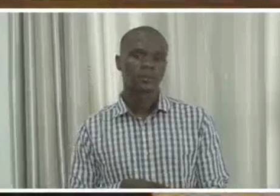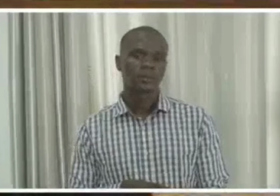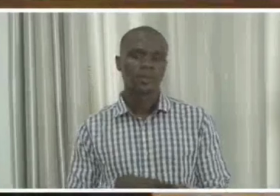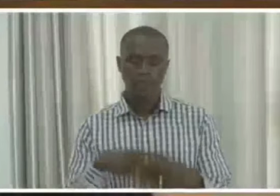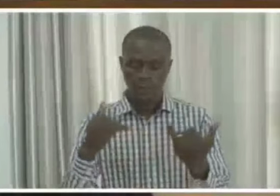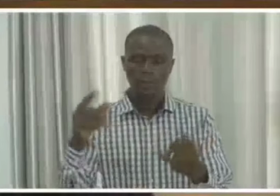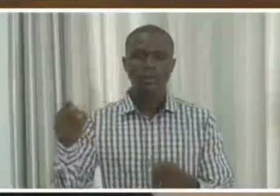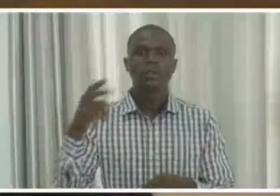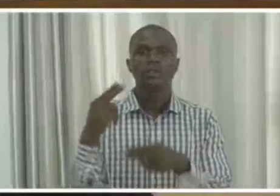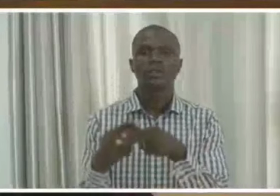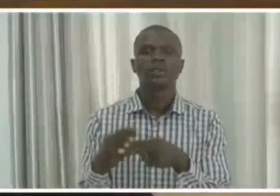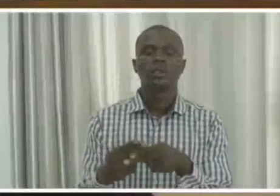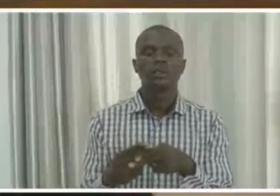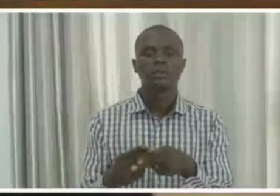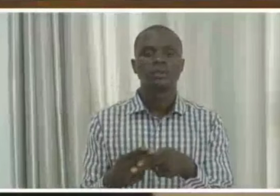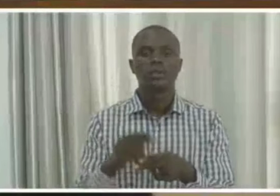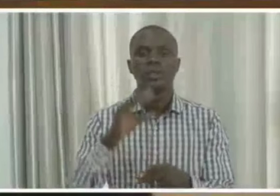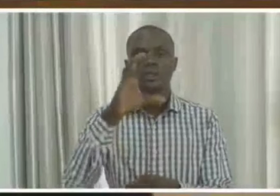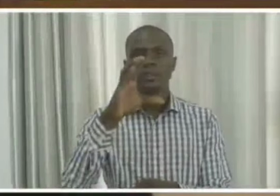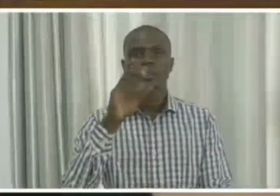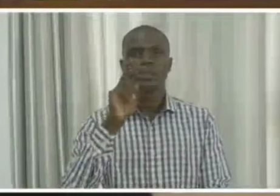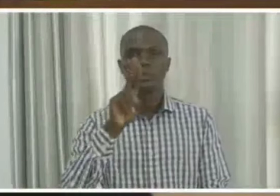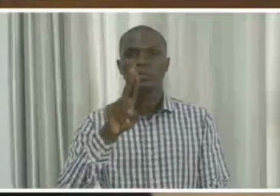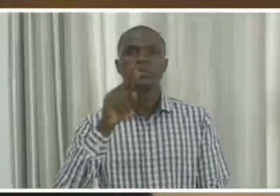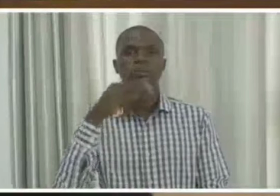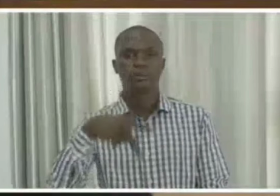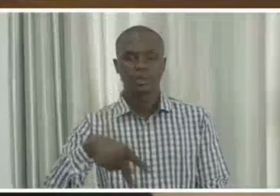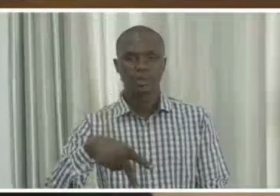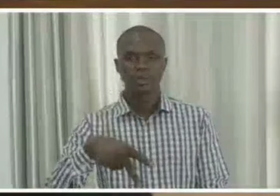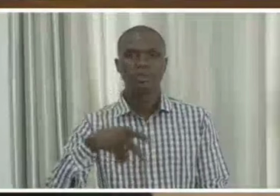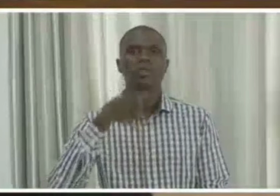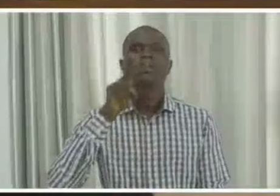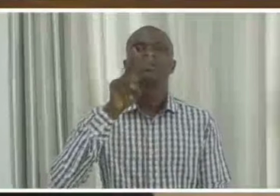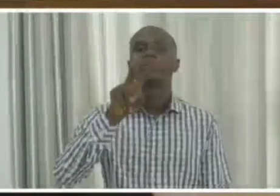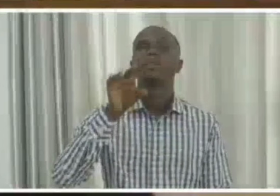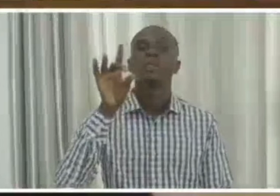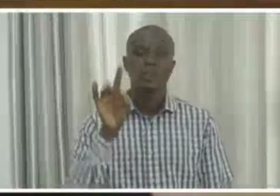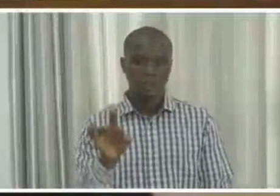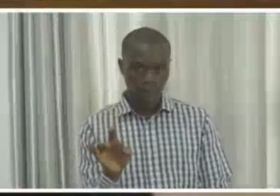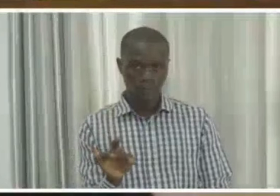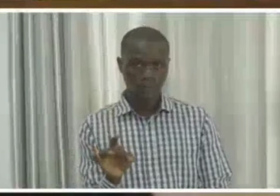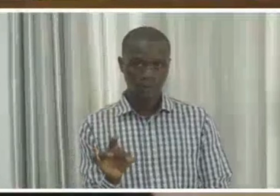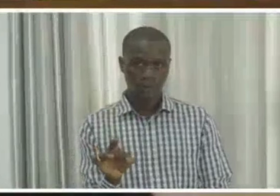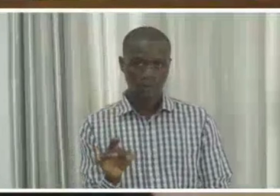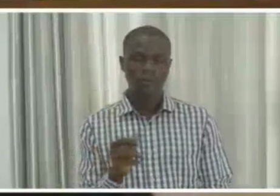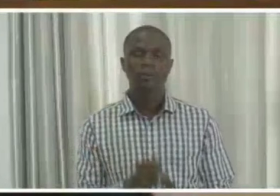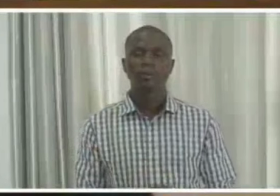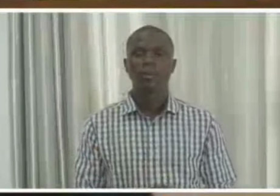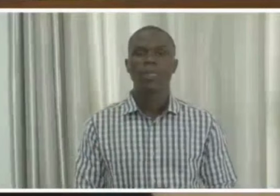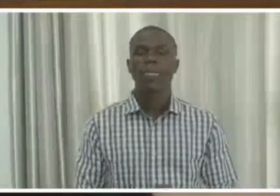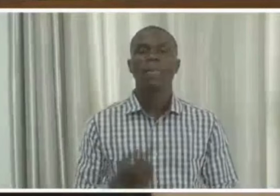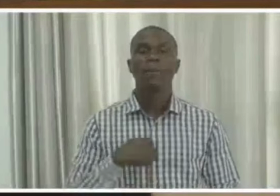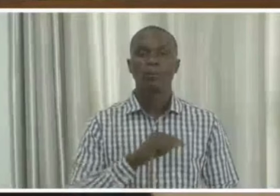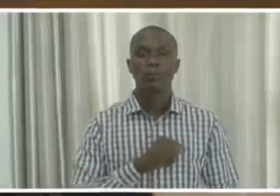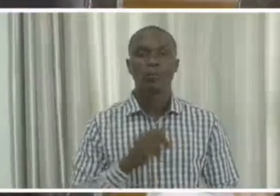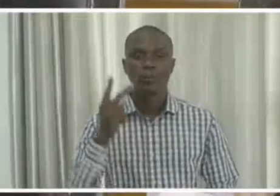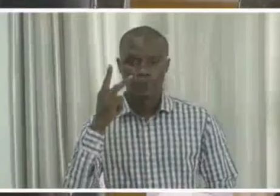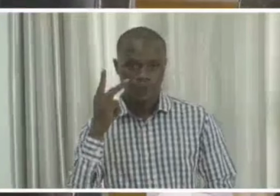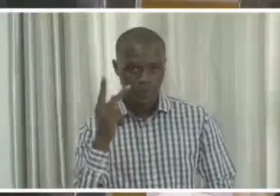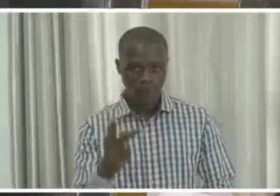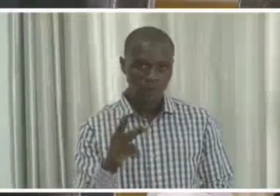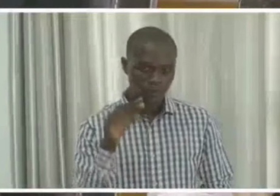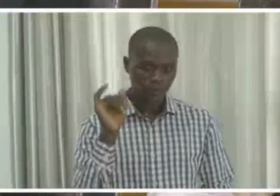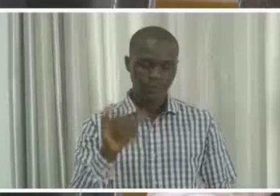at different times, different quick frequencies. This one I will go now Dubai, now COP 28 for